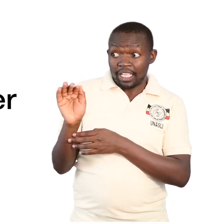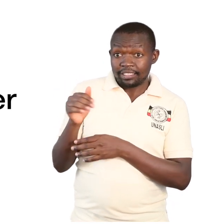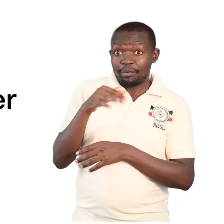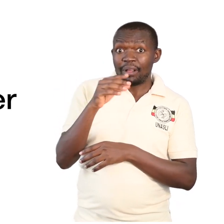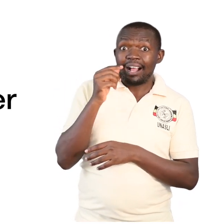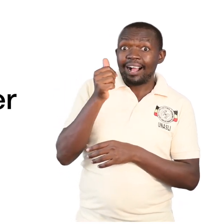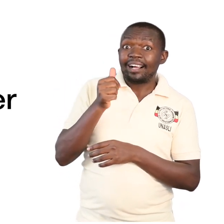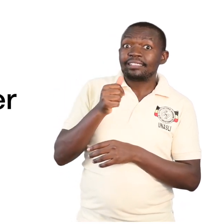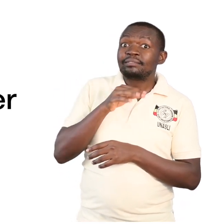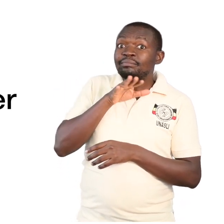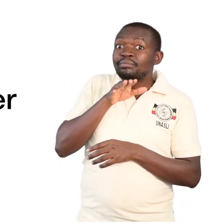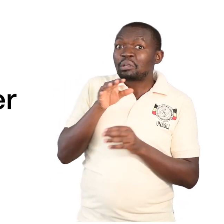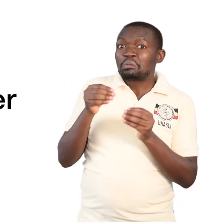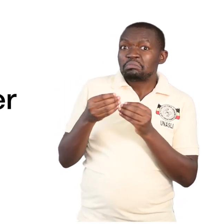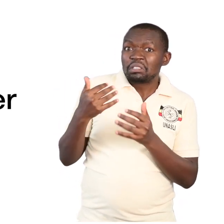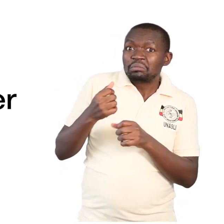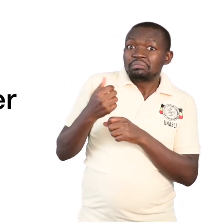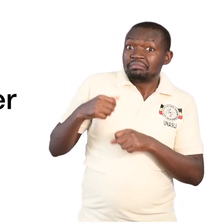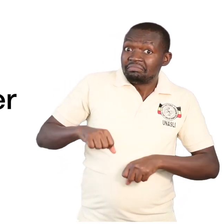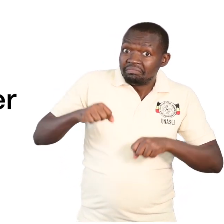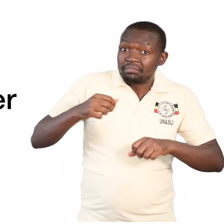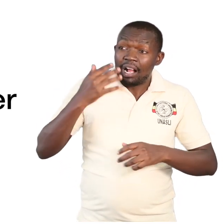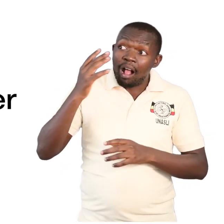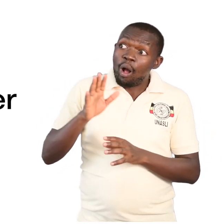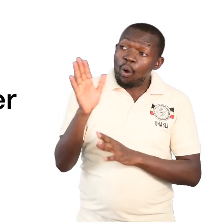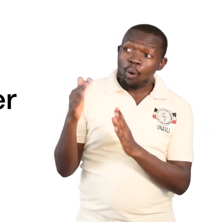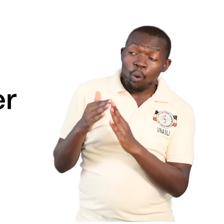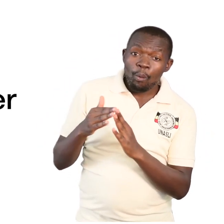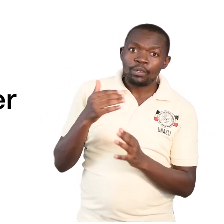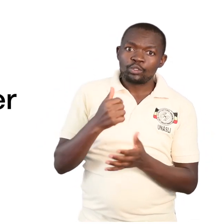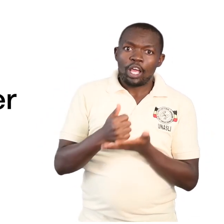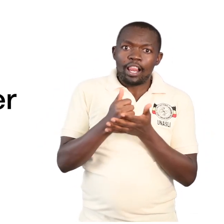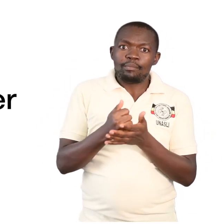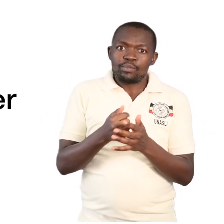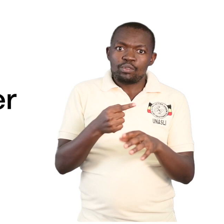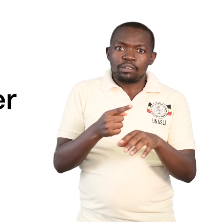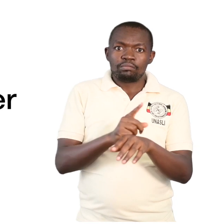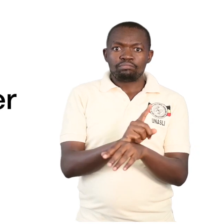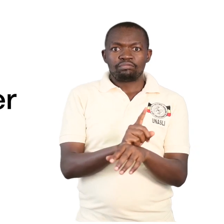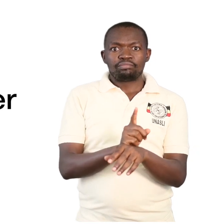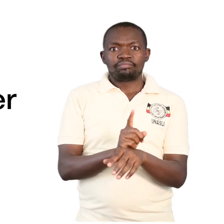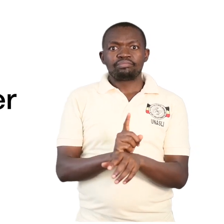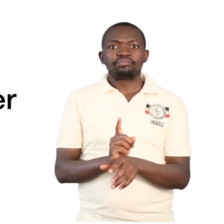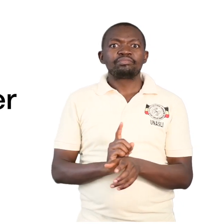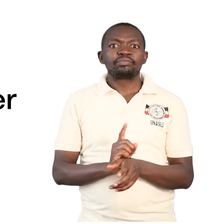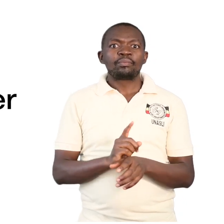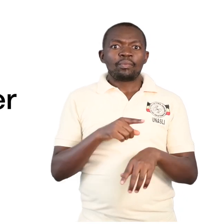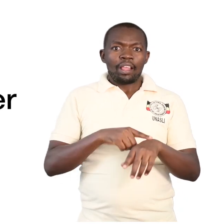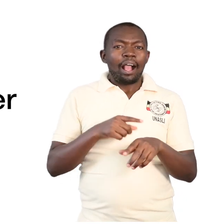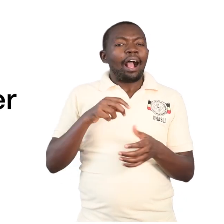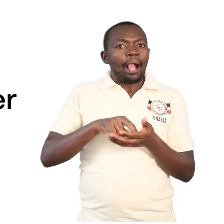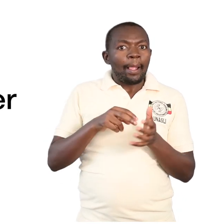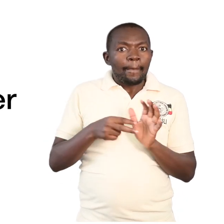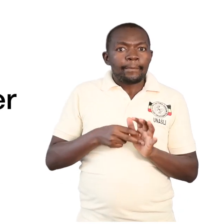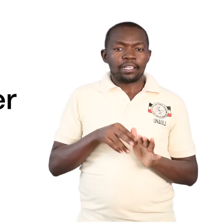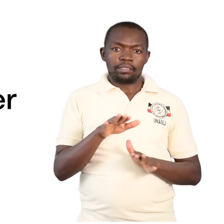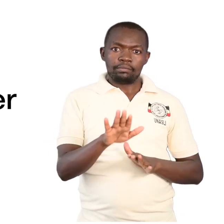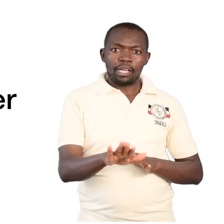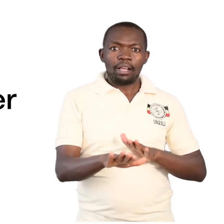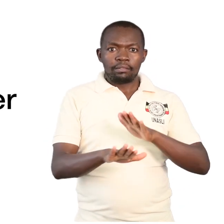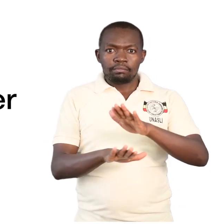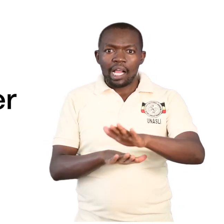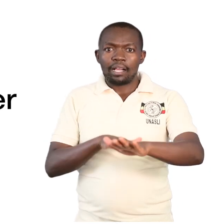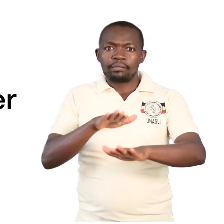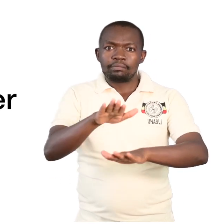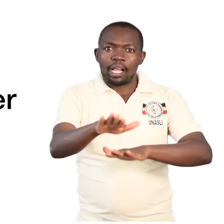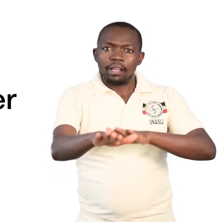her paces around the home. When I talk about paces, I mean the steps they take in one